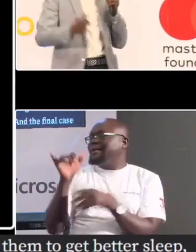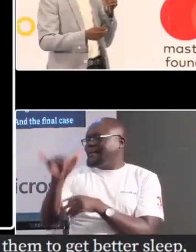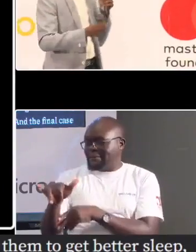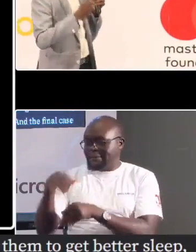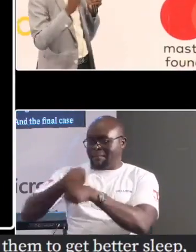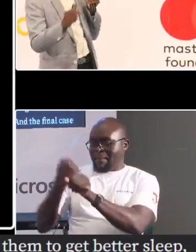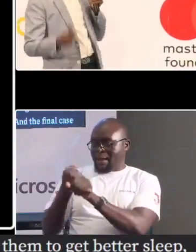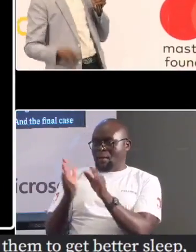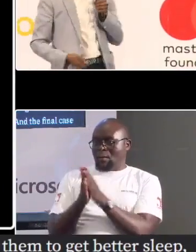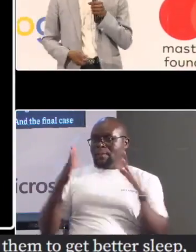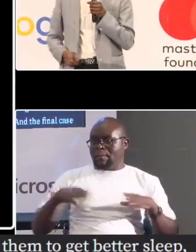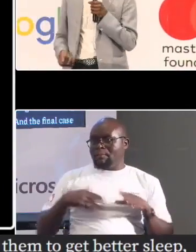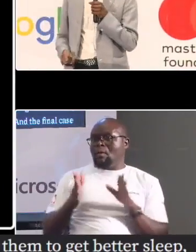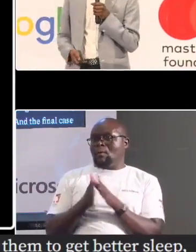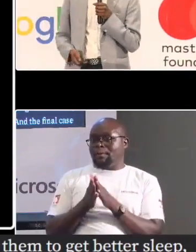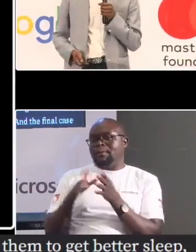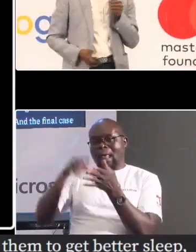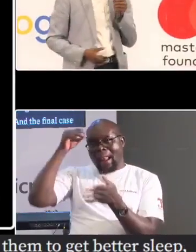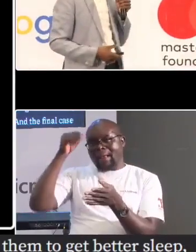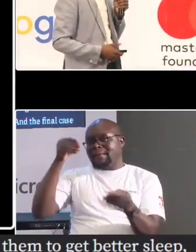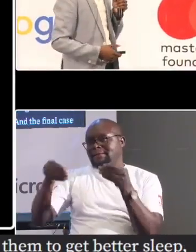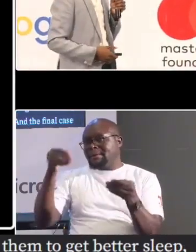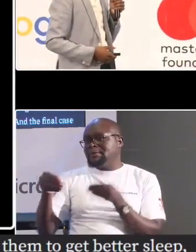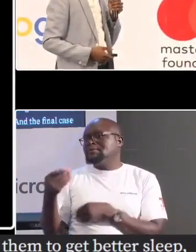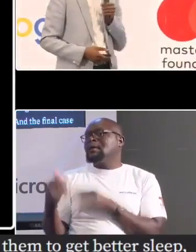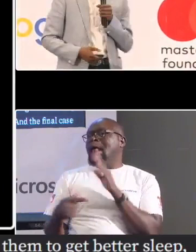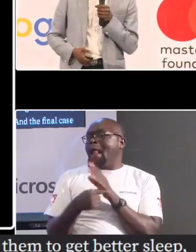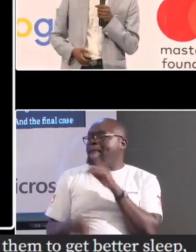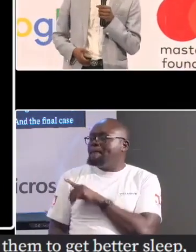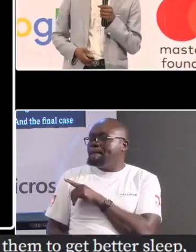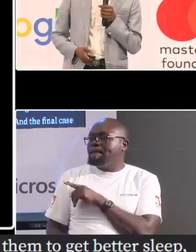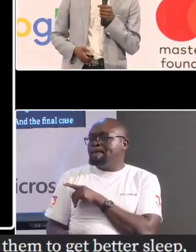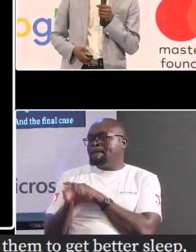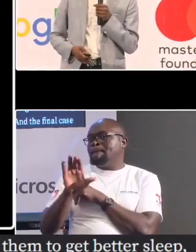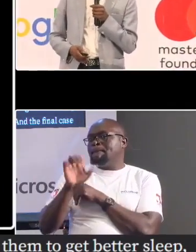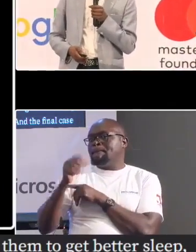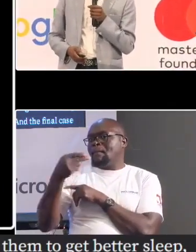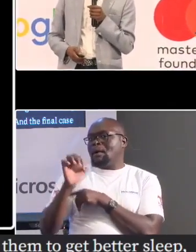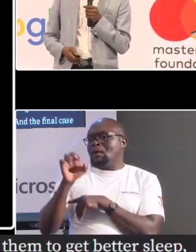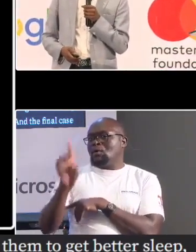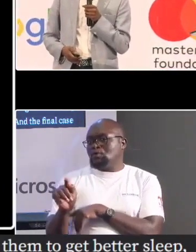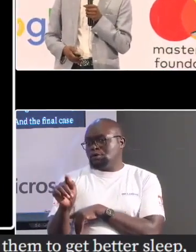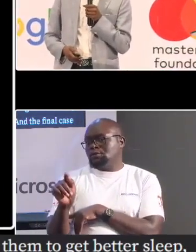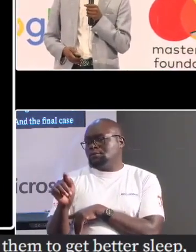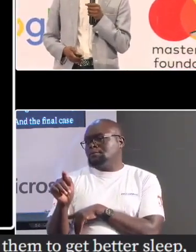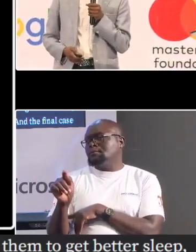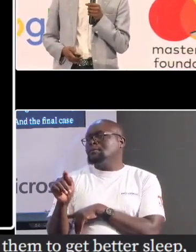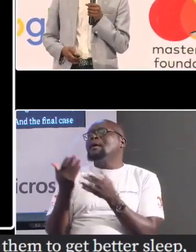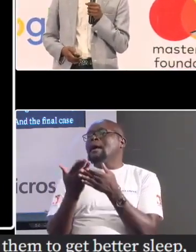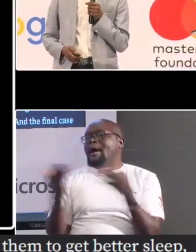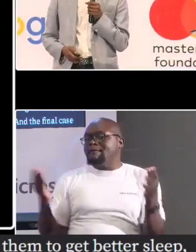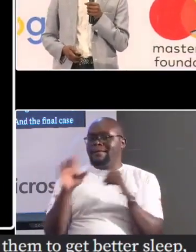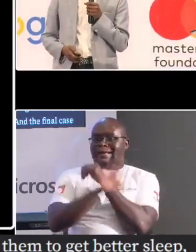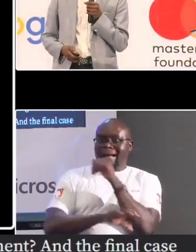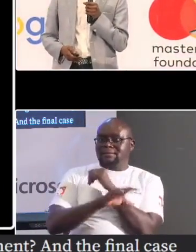started with people with learning disabilities. It's called Kahoot. You may have heard of it. It's used in every